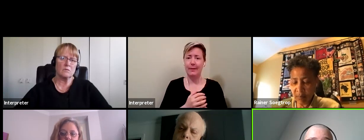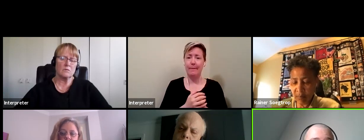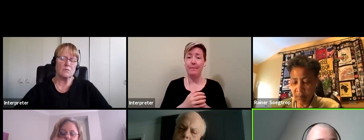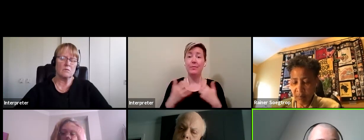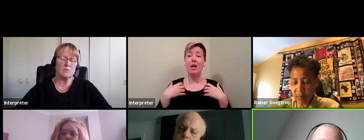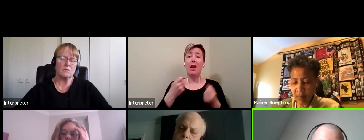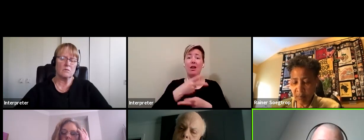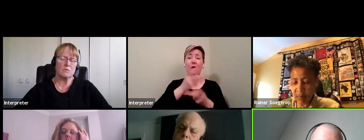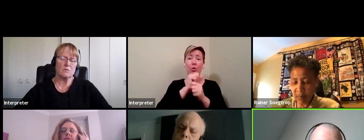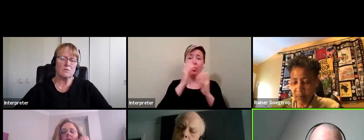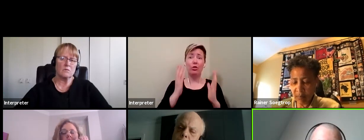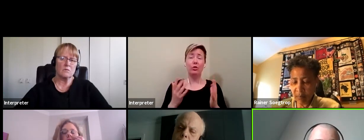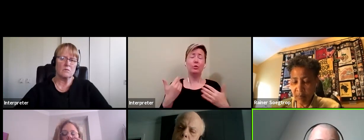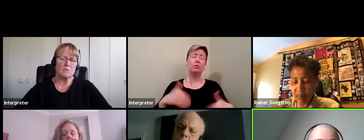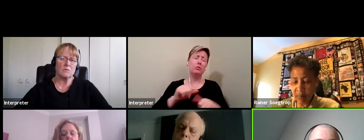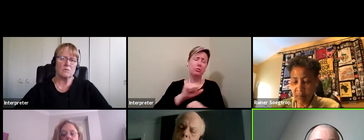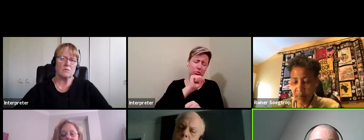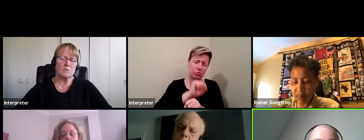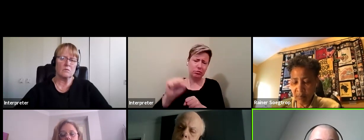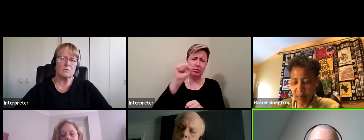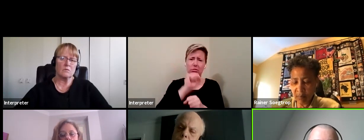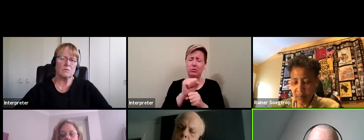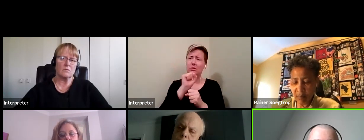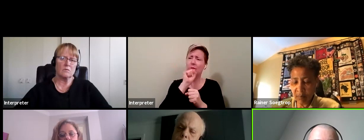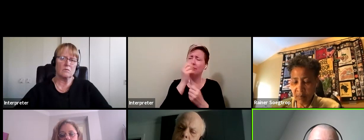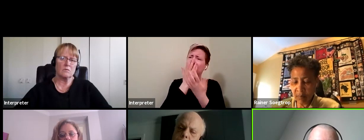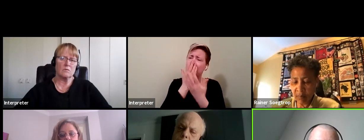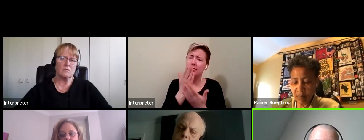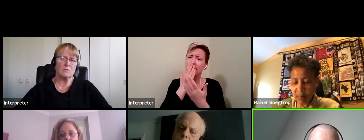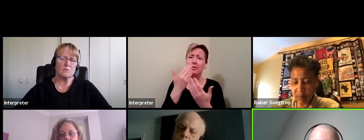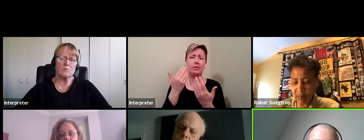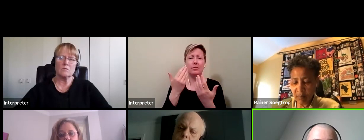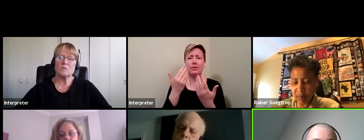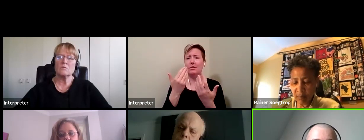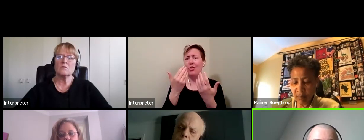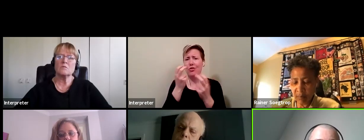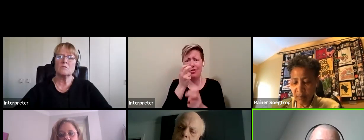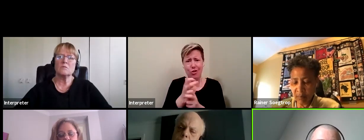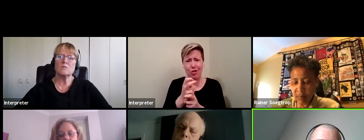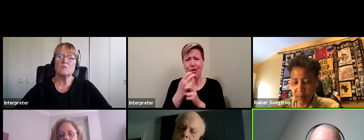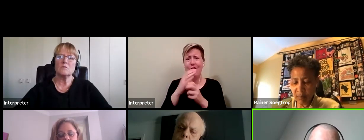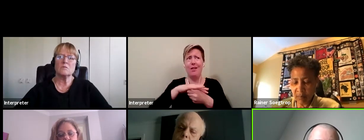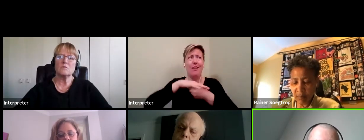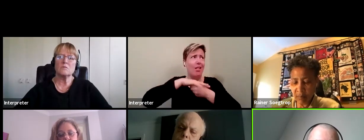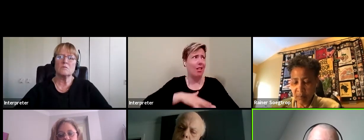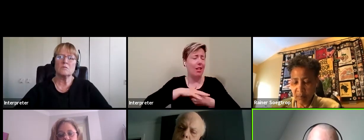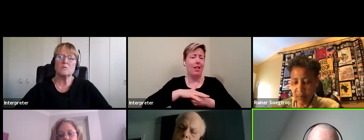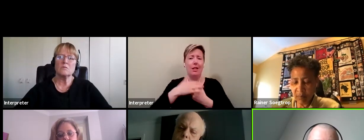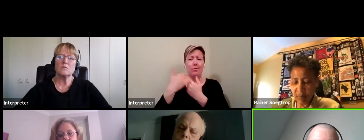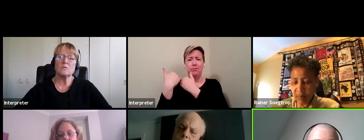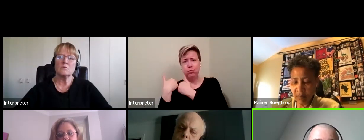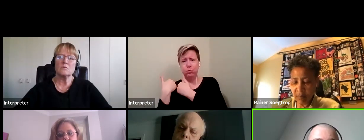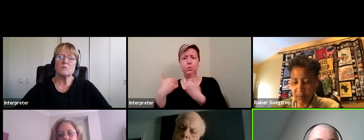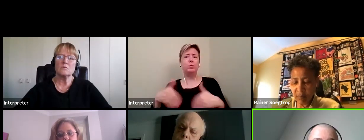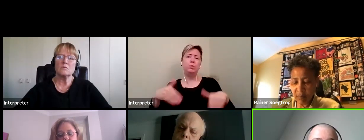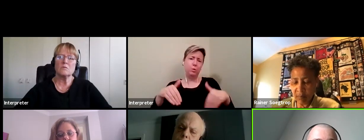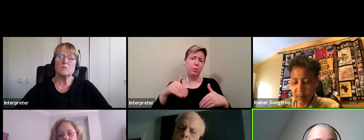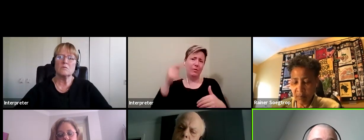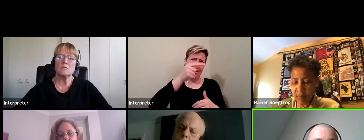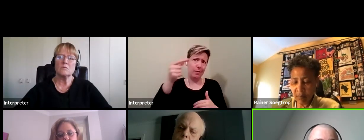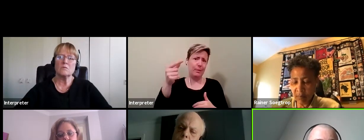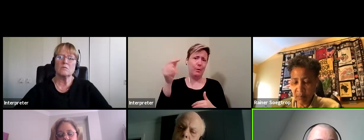working incredibly hard at the front lines, and we appreciate the extreme difficulty and pressures on our government that this health crisis is creating.